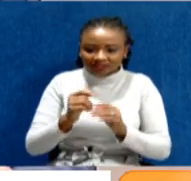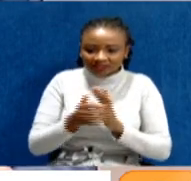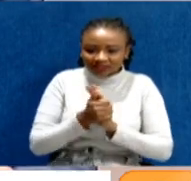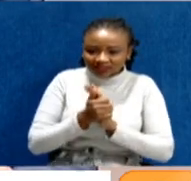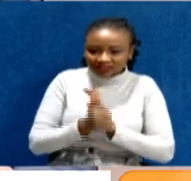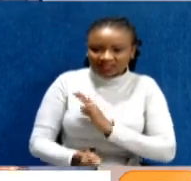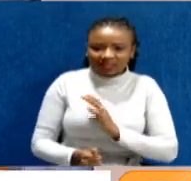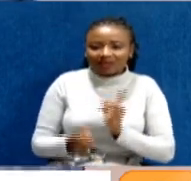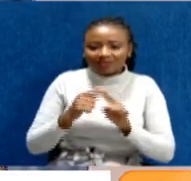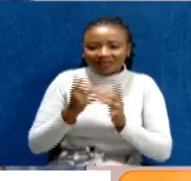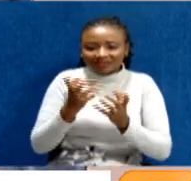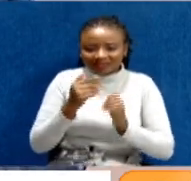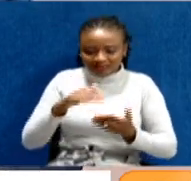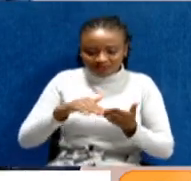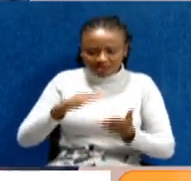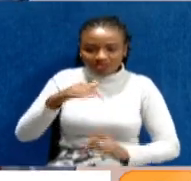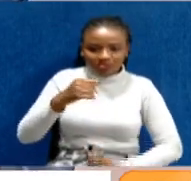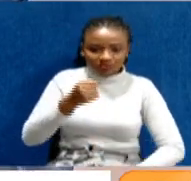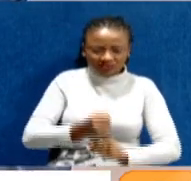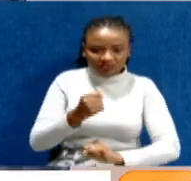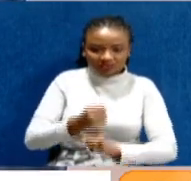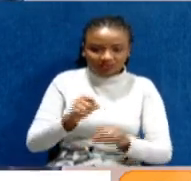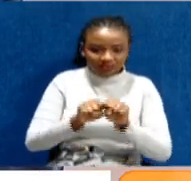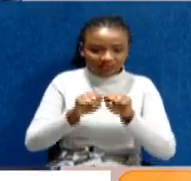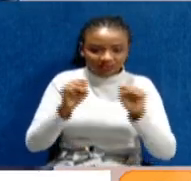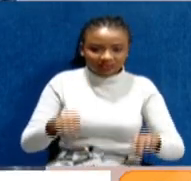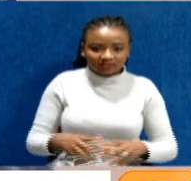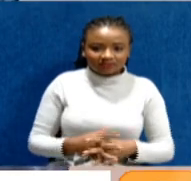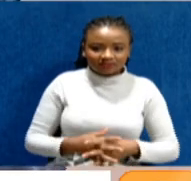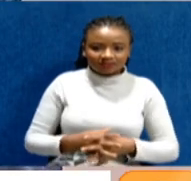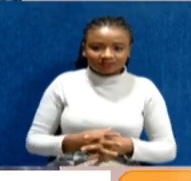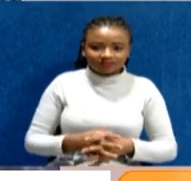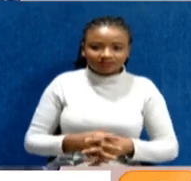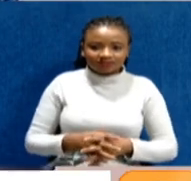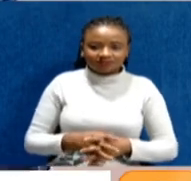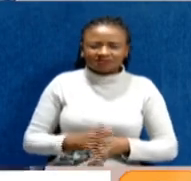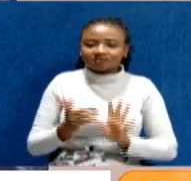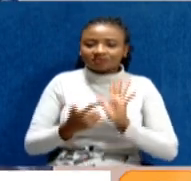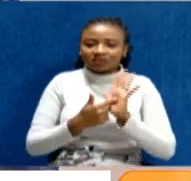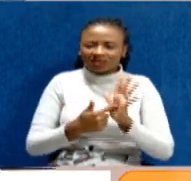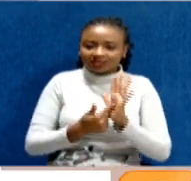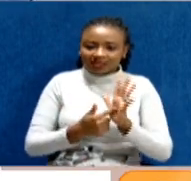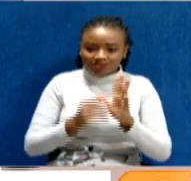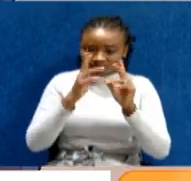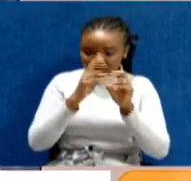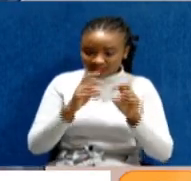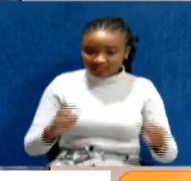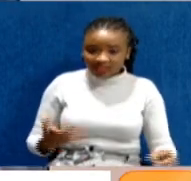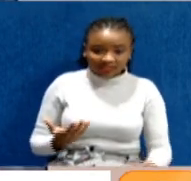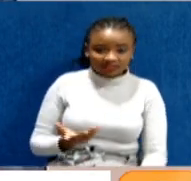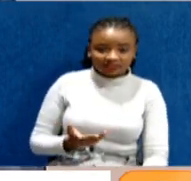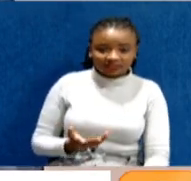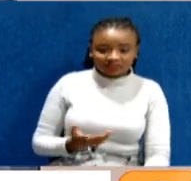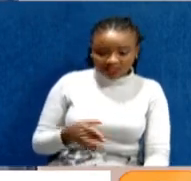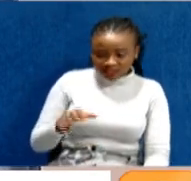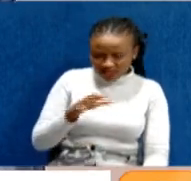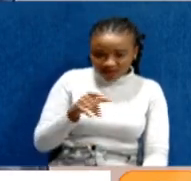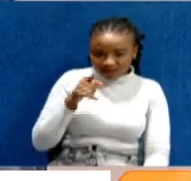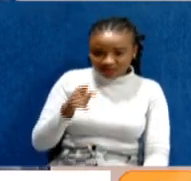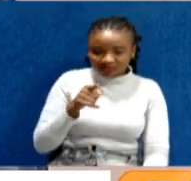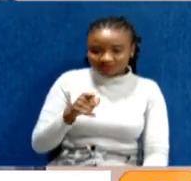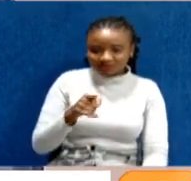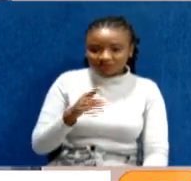support systems in place. Yeah. In terms of doing good research on the technologies in the area of organic agriculture.